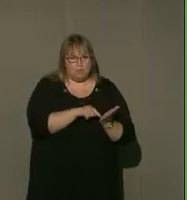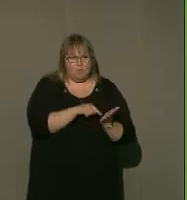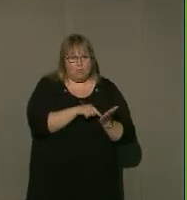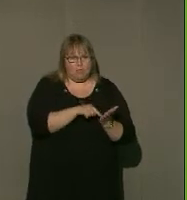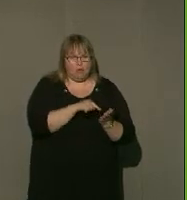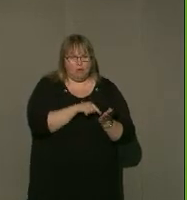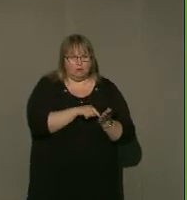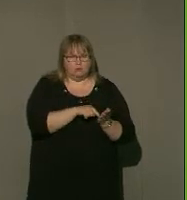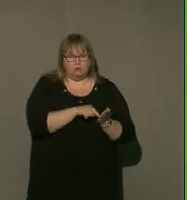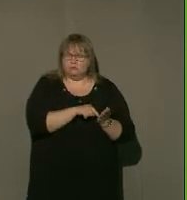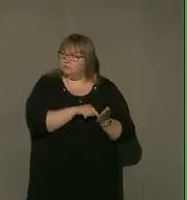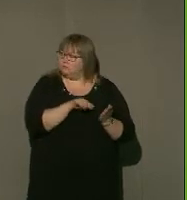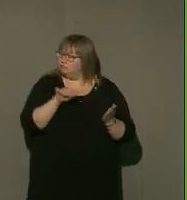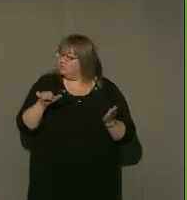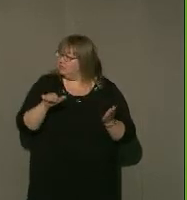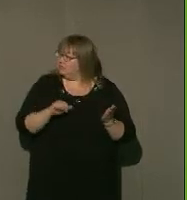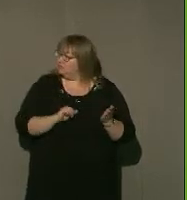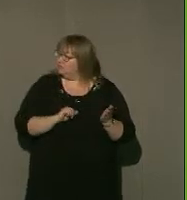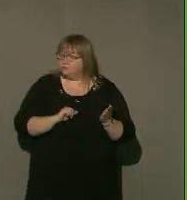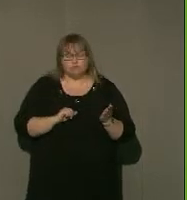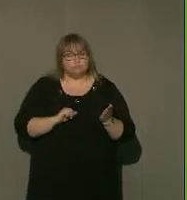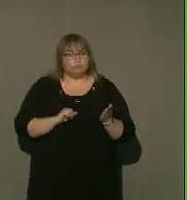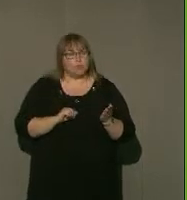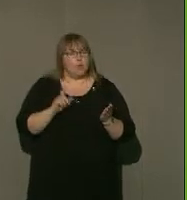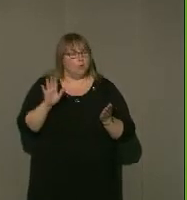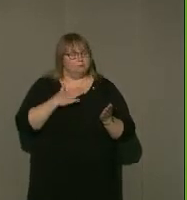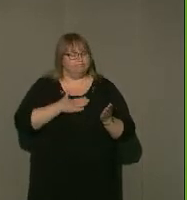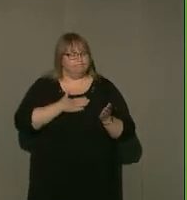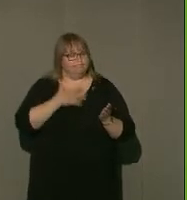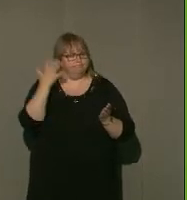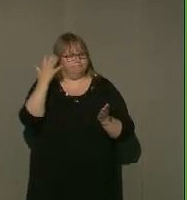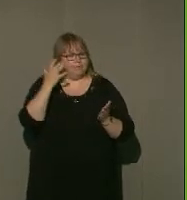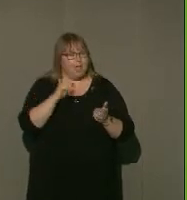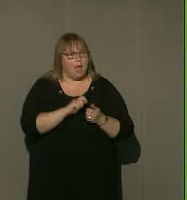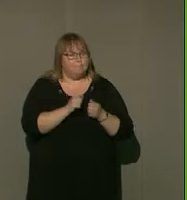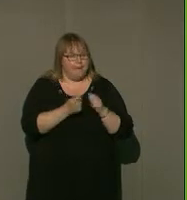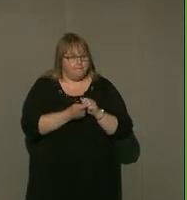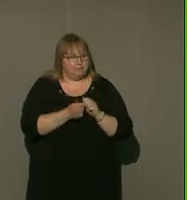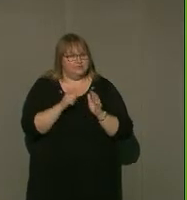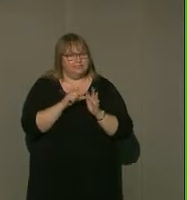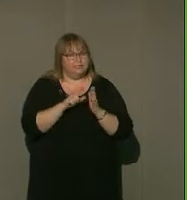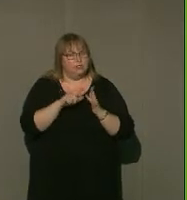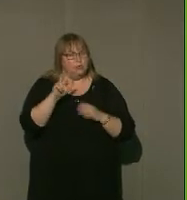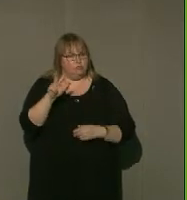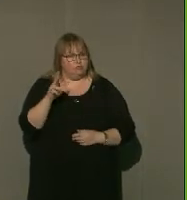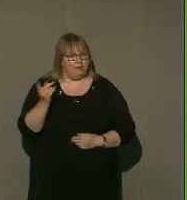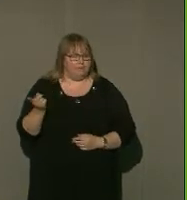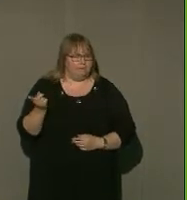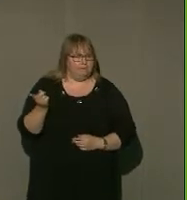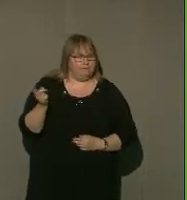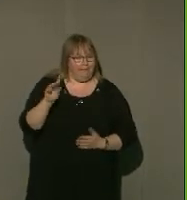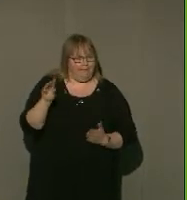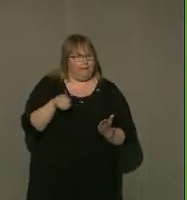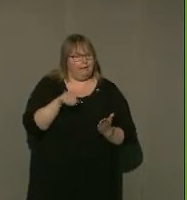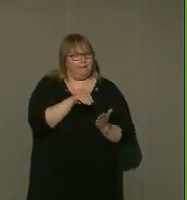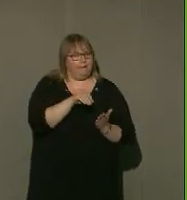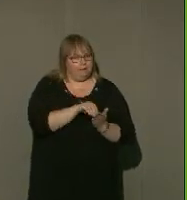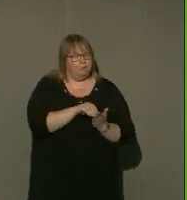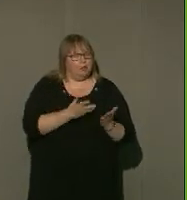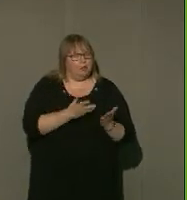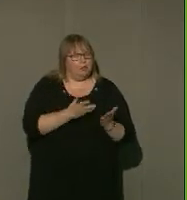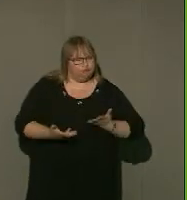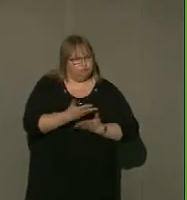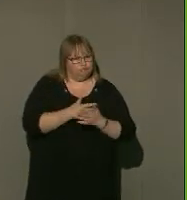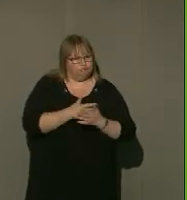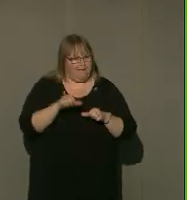the... Sorry, the amendment to DO3 back in order, and we will take that afterwards. So